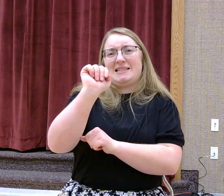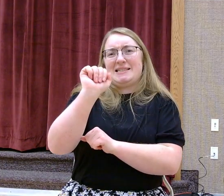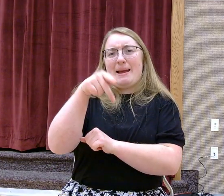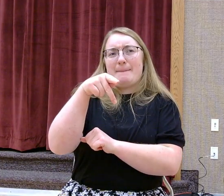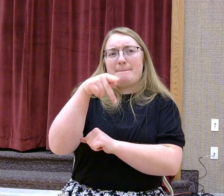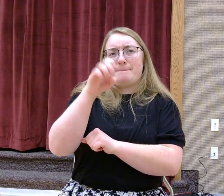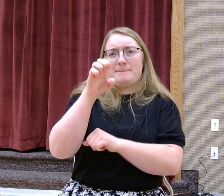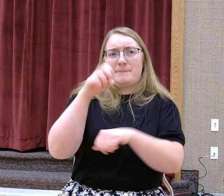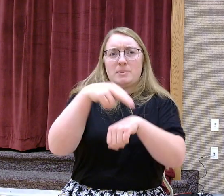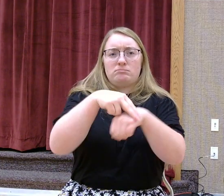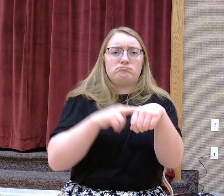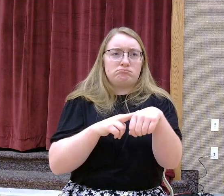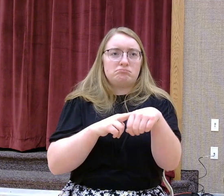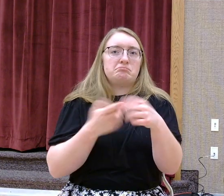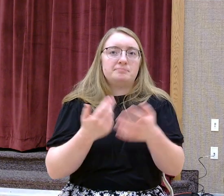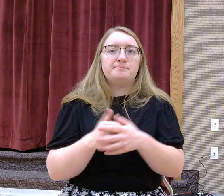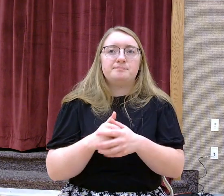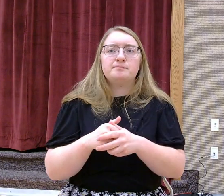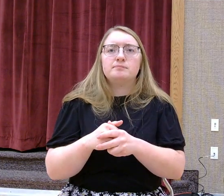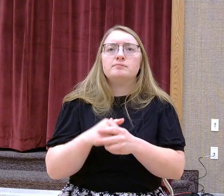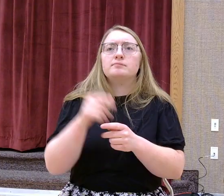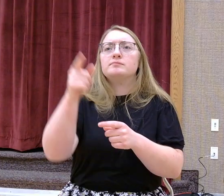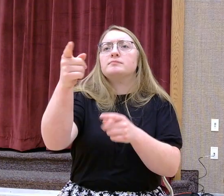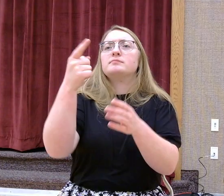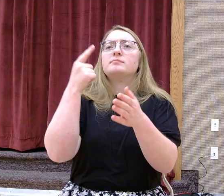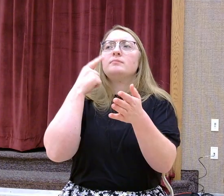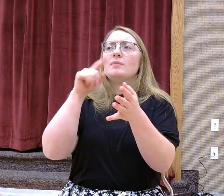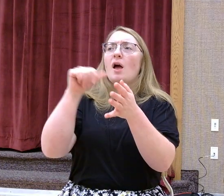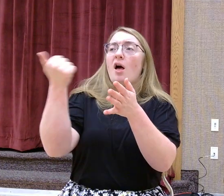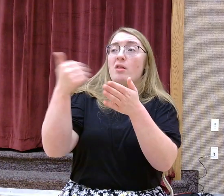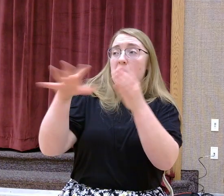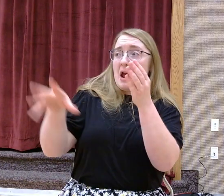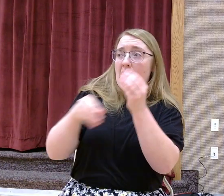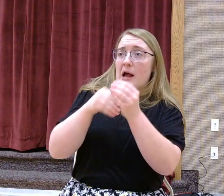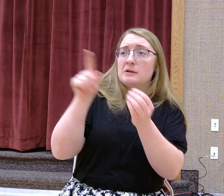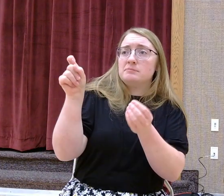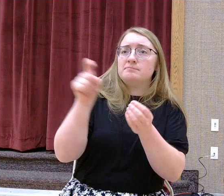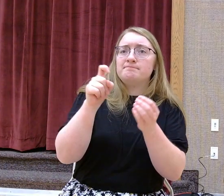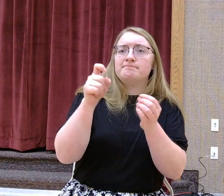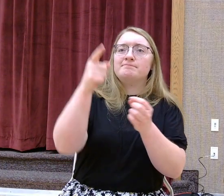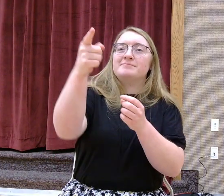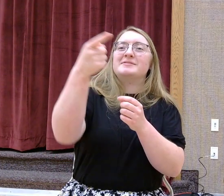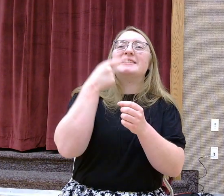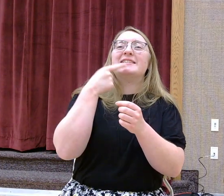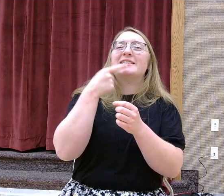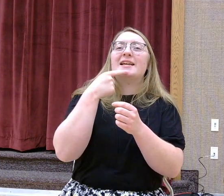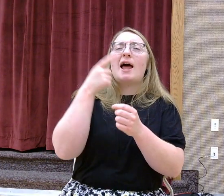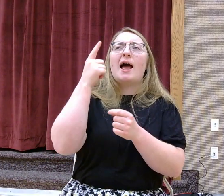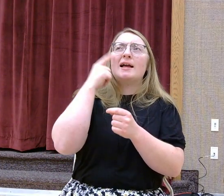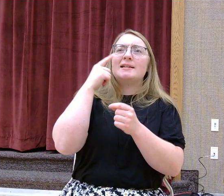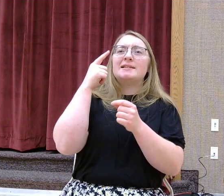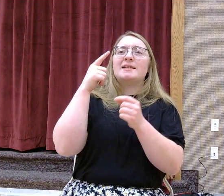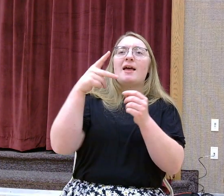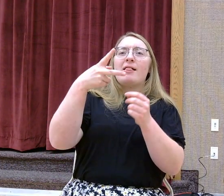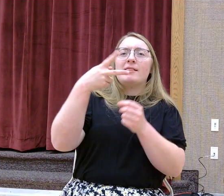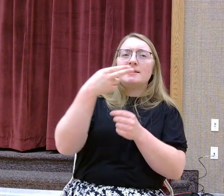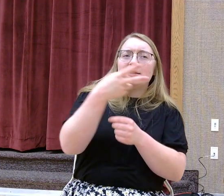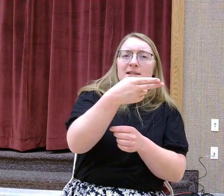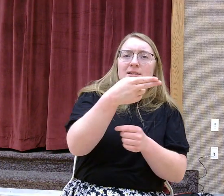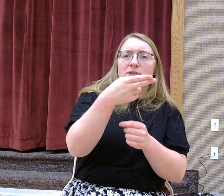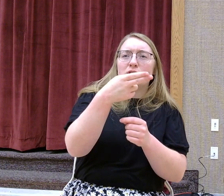can think of? I would say that the scissors, what are they called? They have the crooked